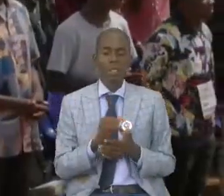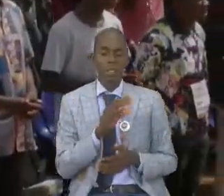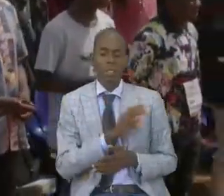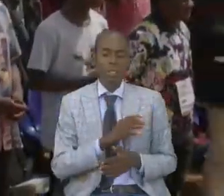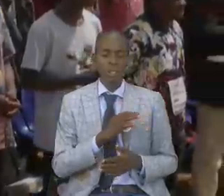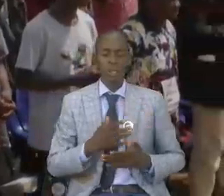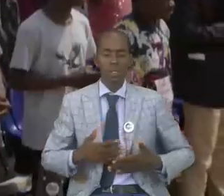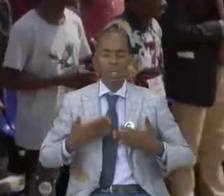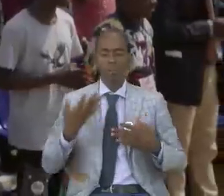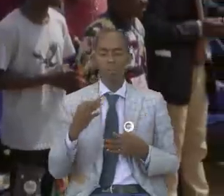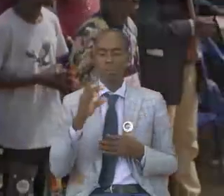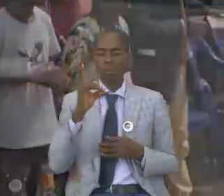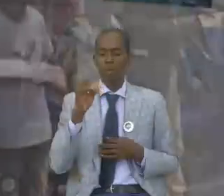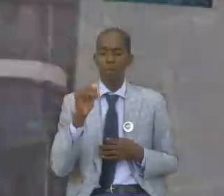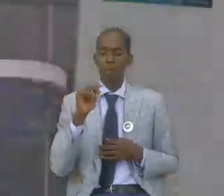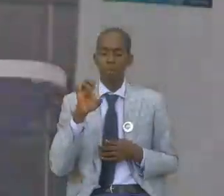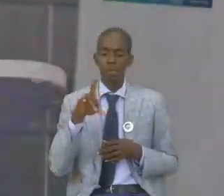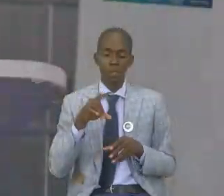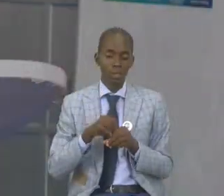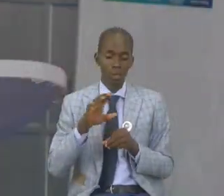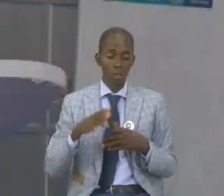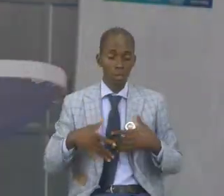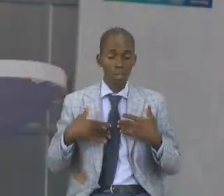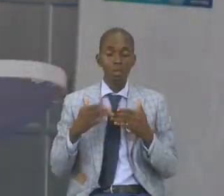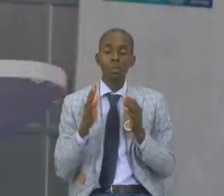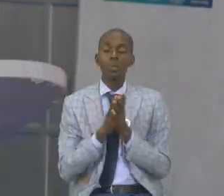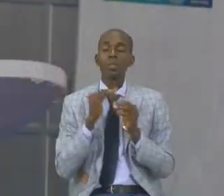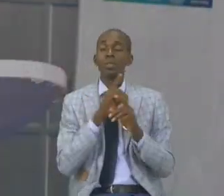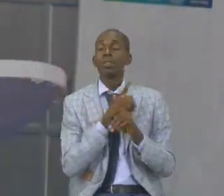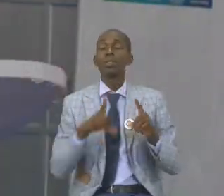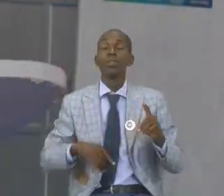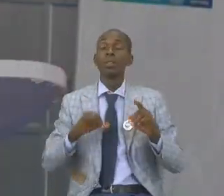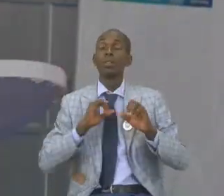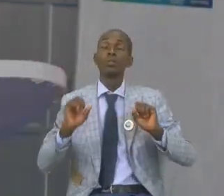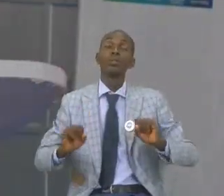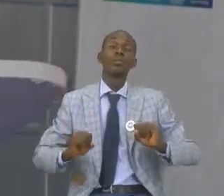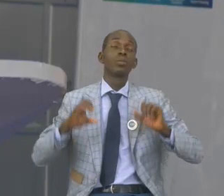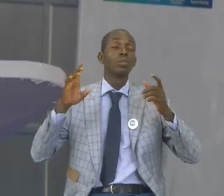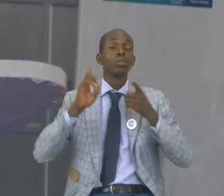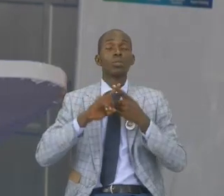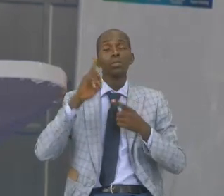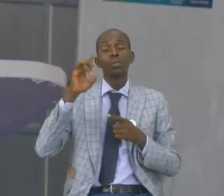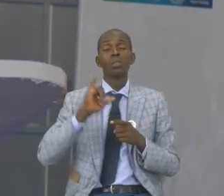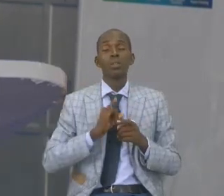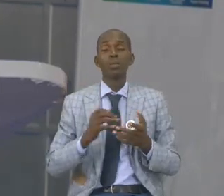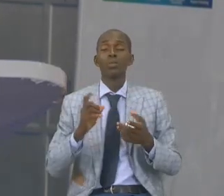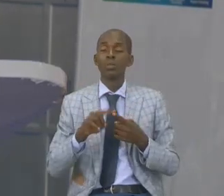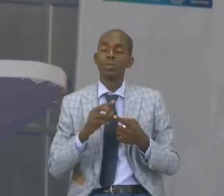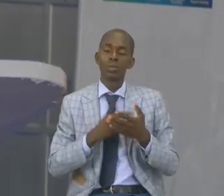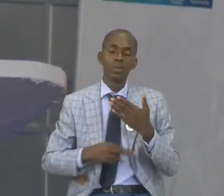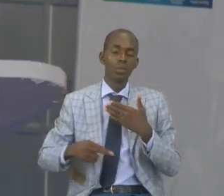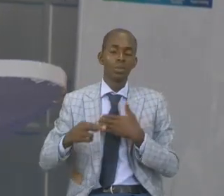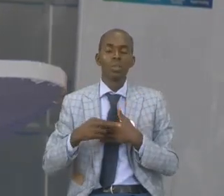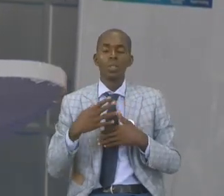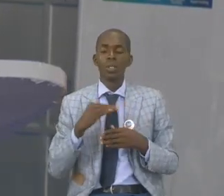Lord, I give myself to you, I surrender. I want to become another Daniel of my